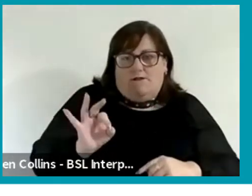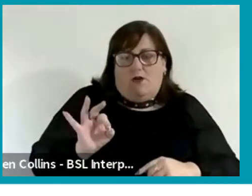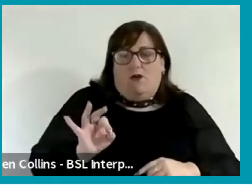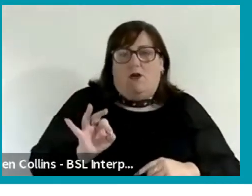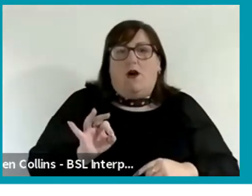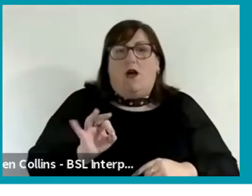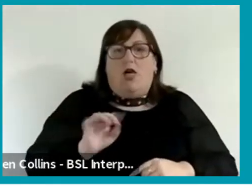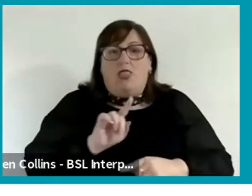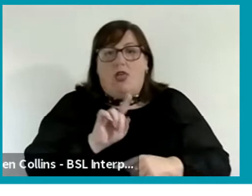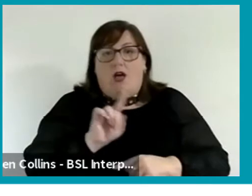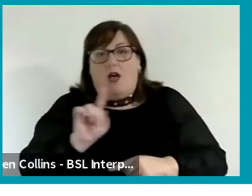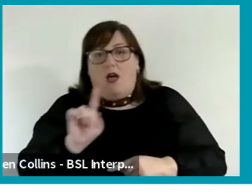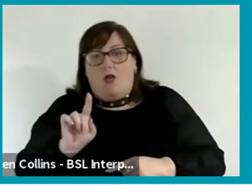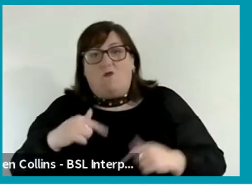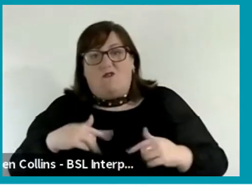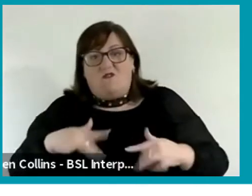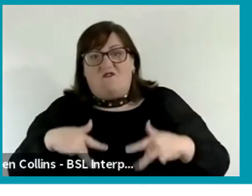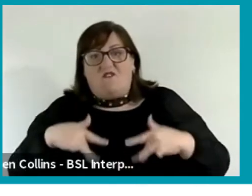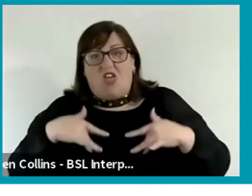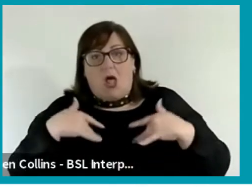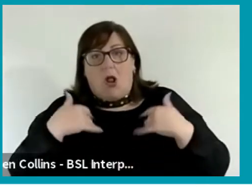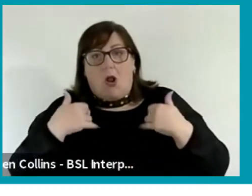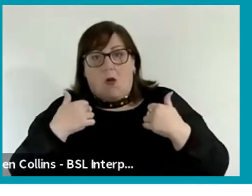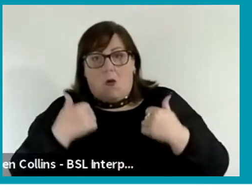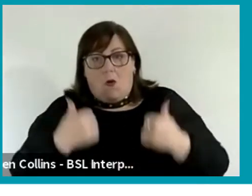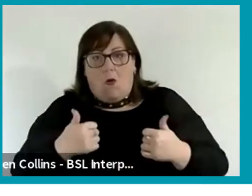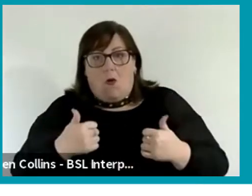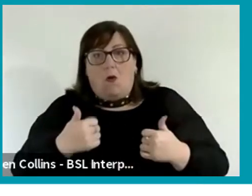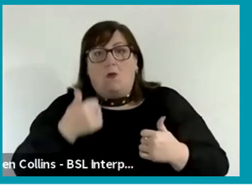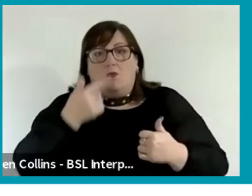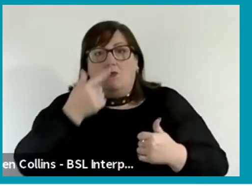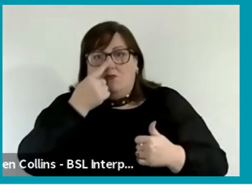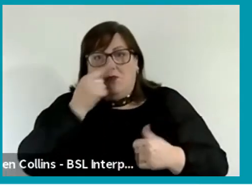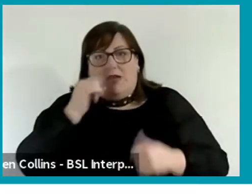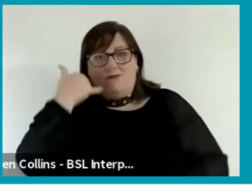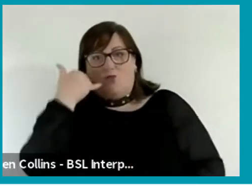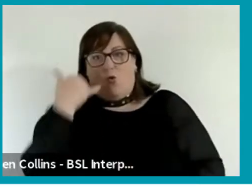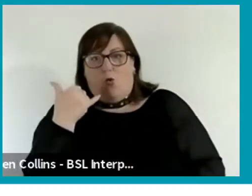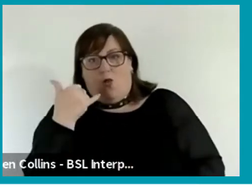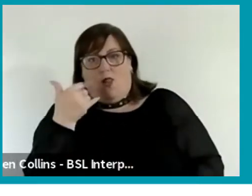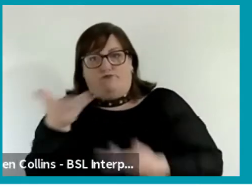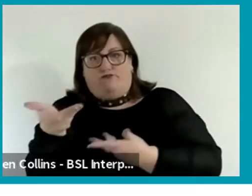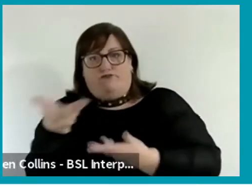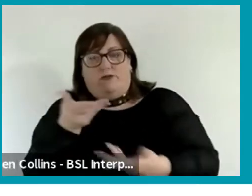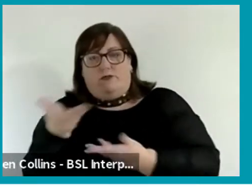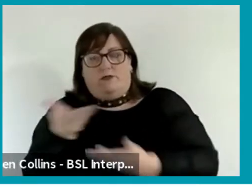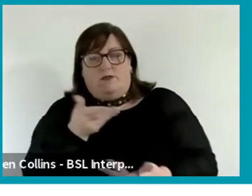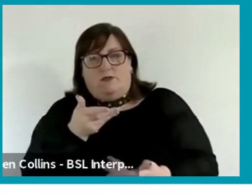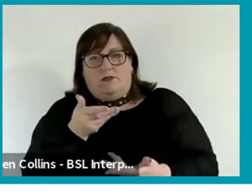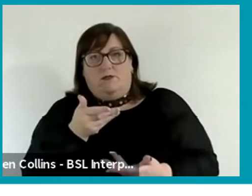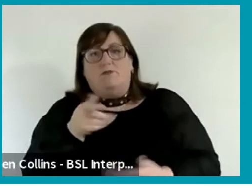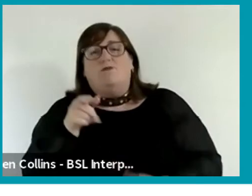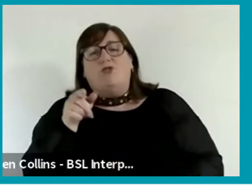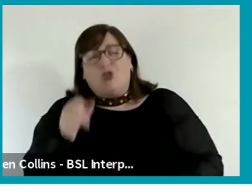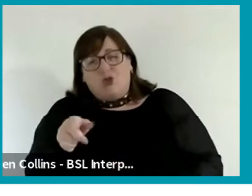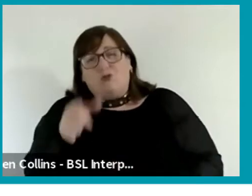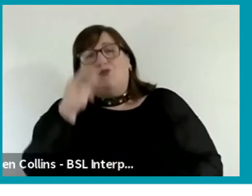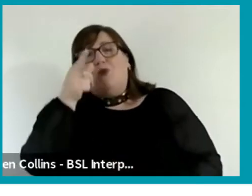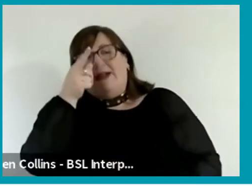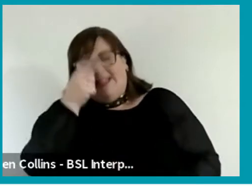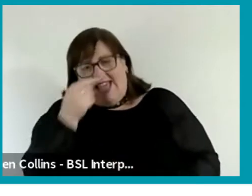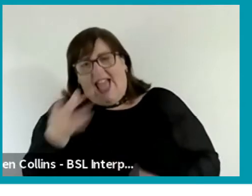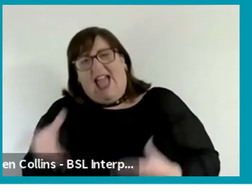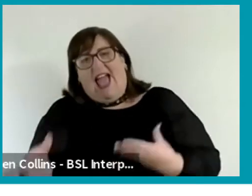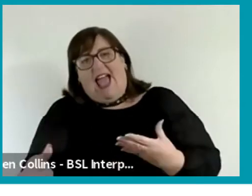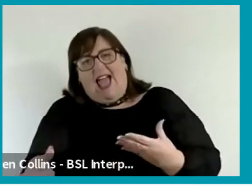call, let's have a chat, and you can let us know more about your background and experience. There is always an option to submit a CV, and I don't want to say that I